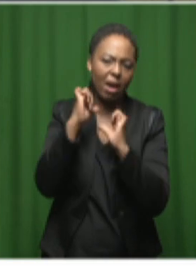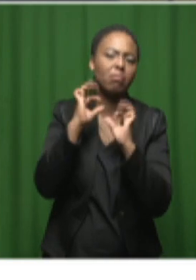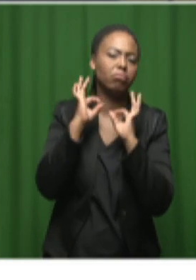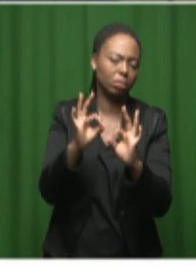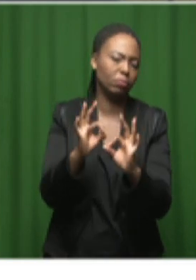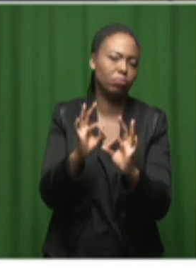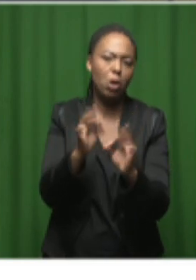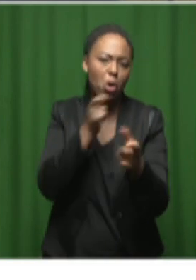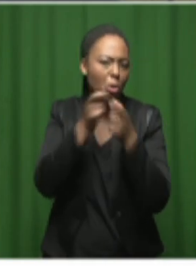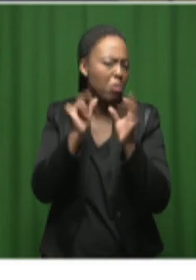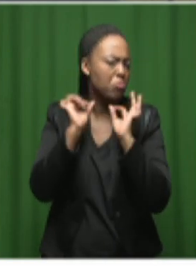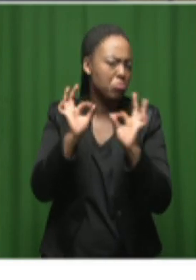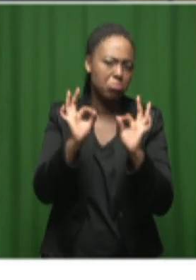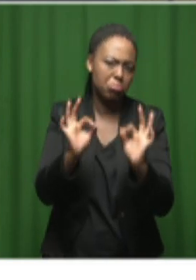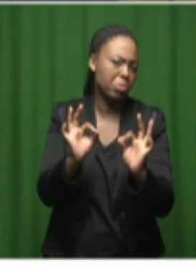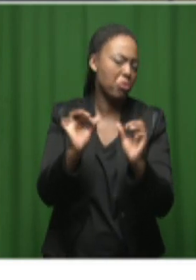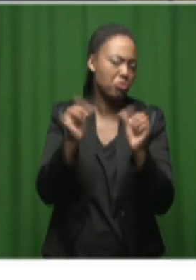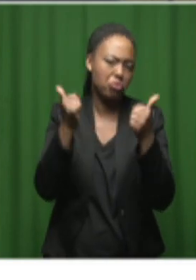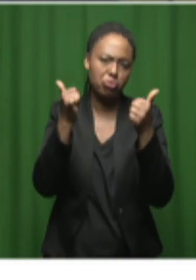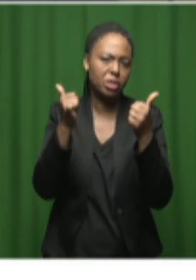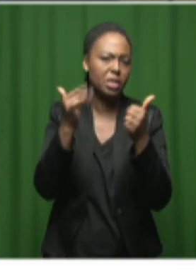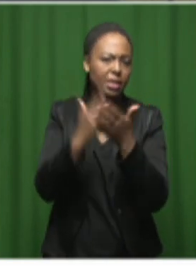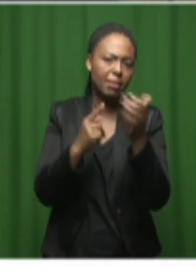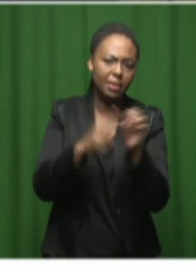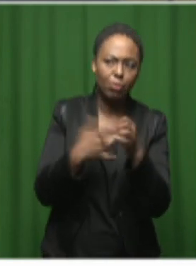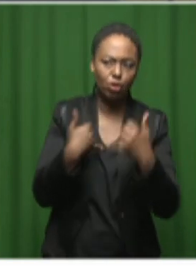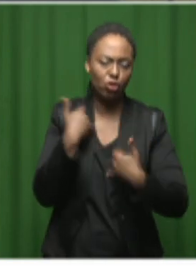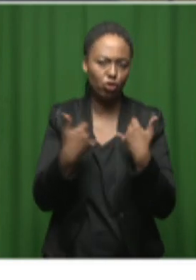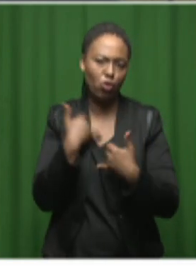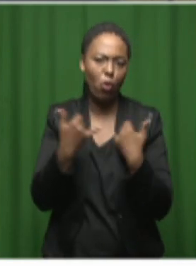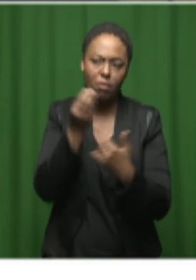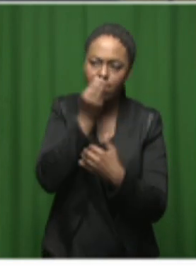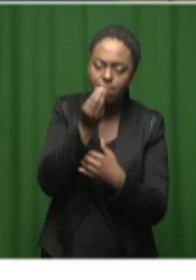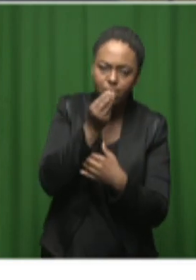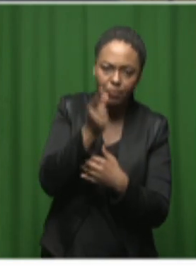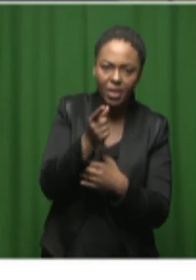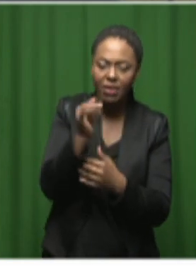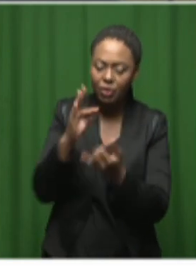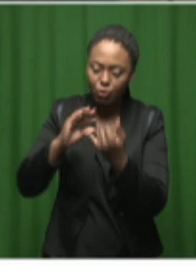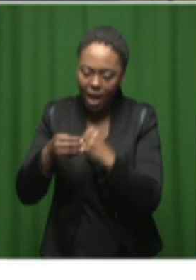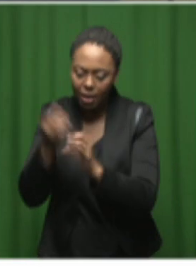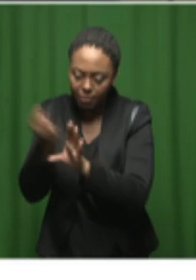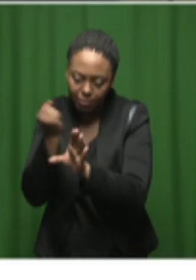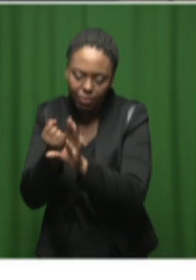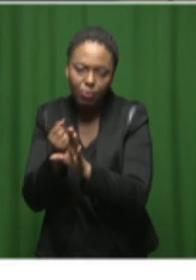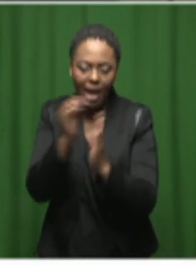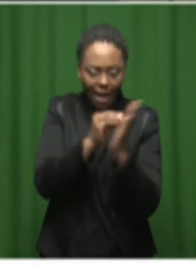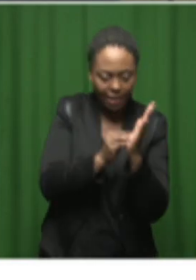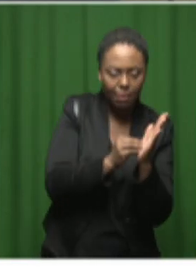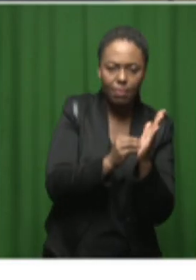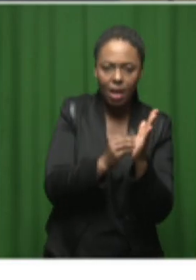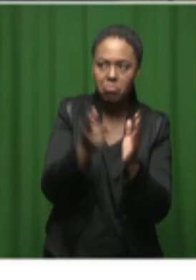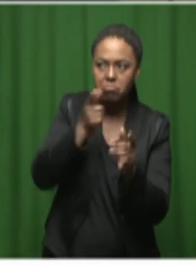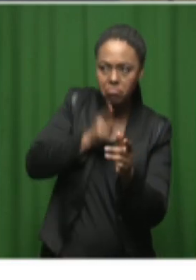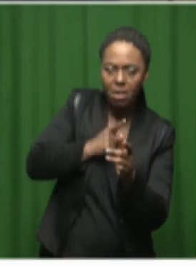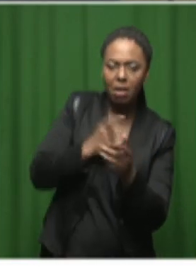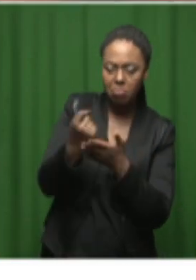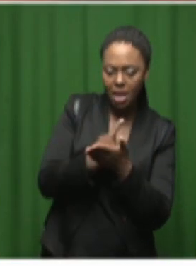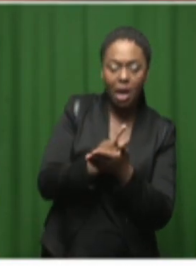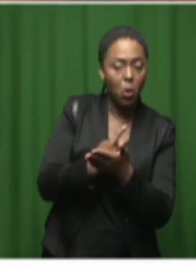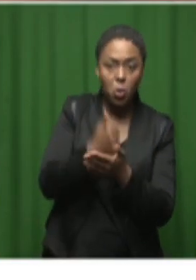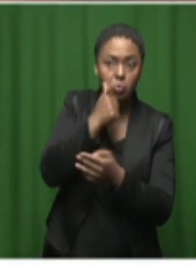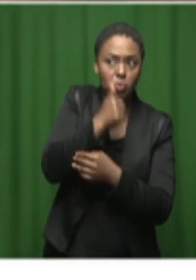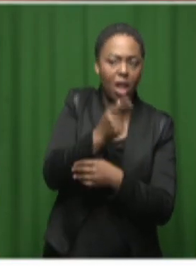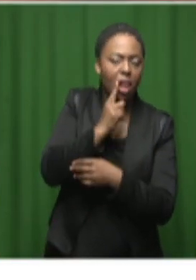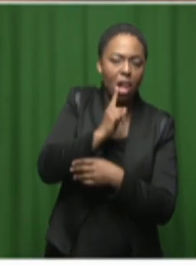recipes, and sometimes they do tag me when they've cooked or tried out my recipes. So I think they really love the